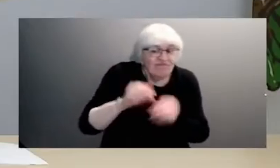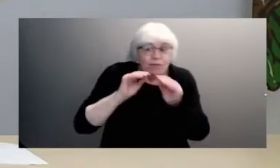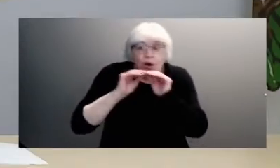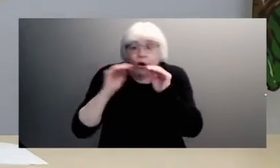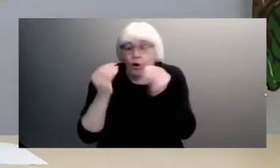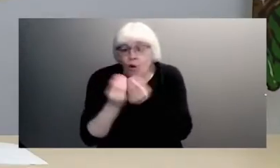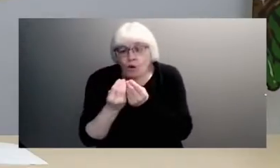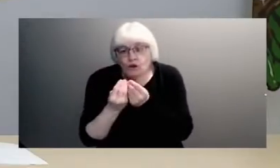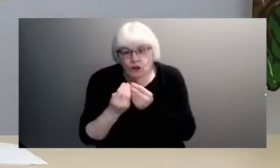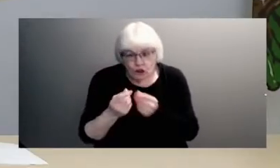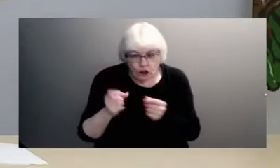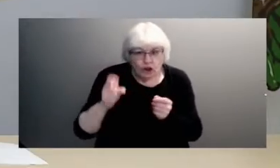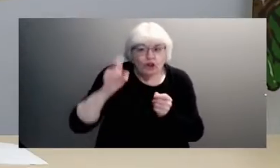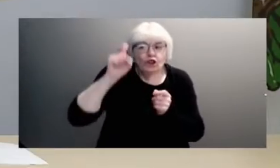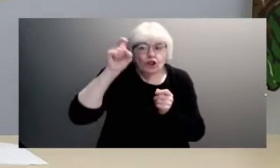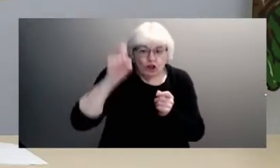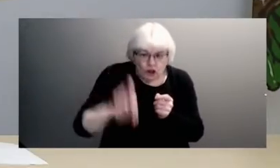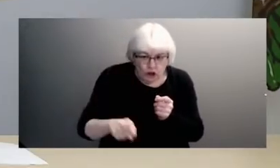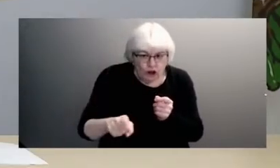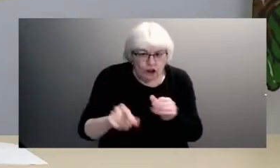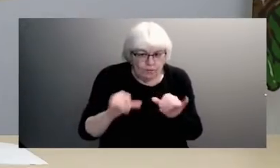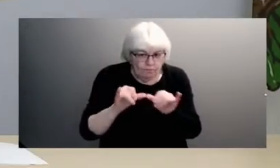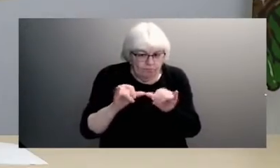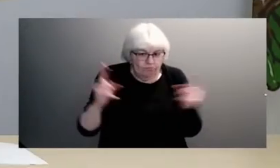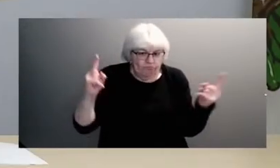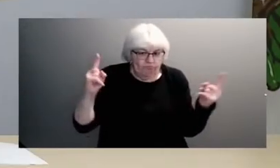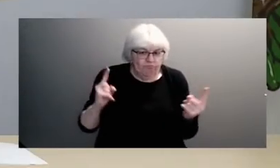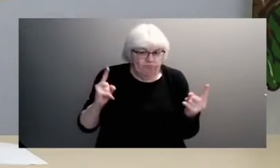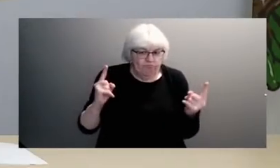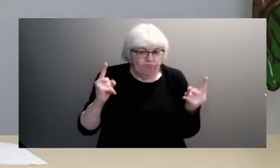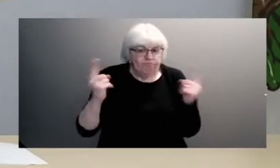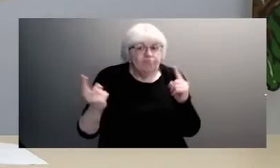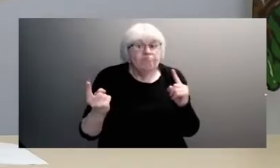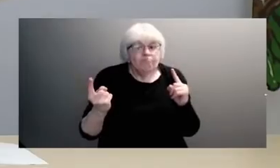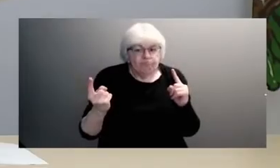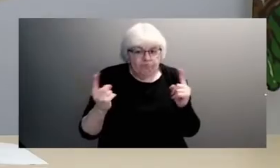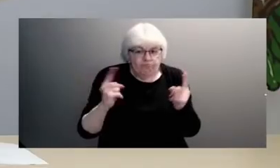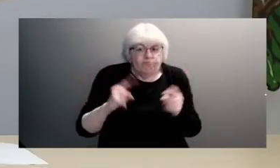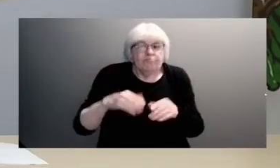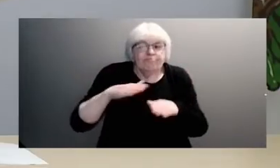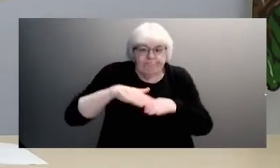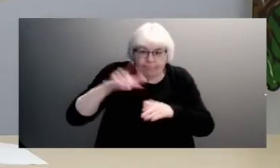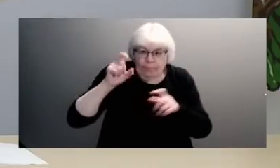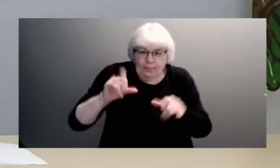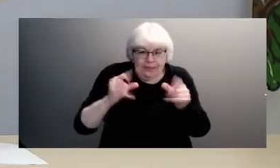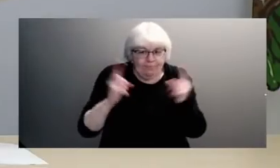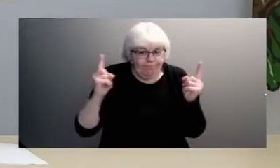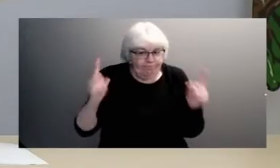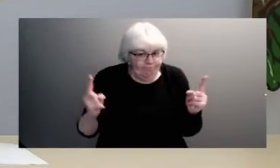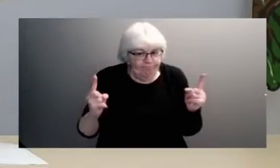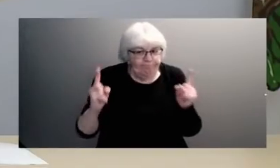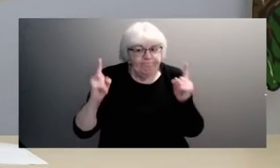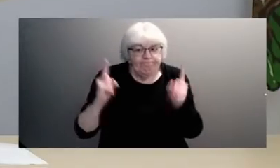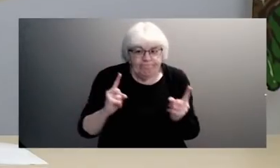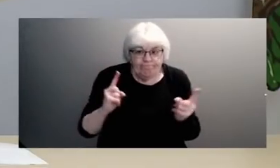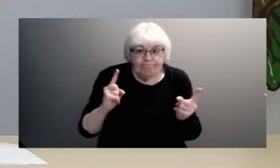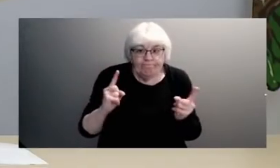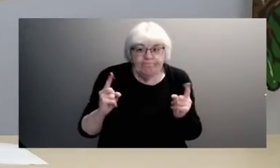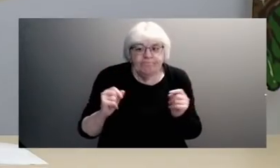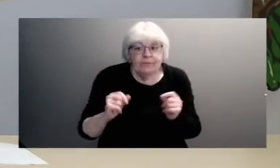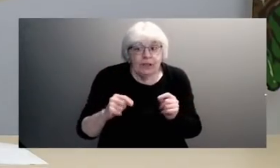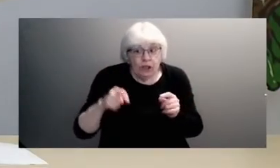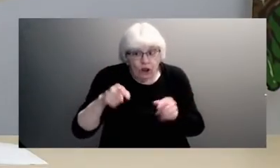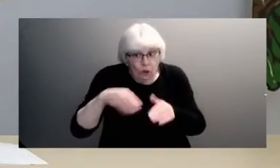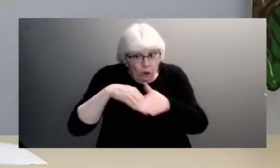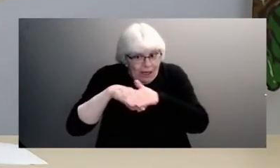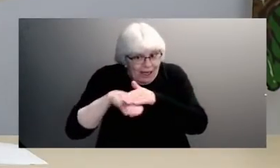of different households. Individual patrons should choose locations where they can be sure of being seated 6 feet from others